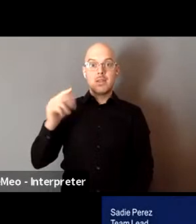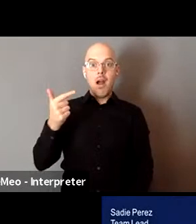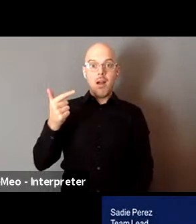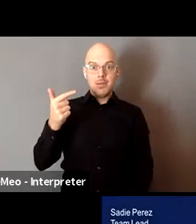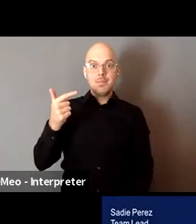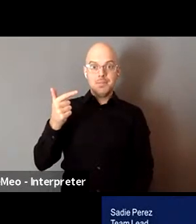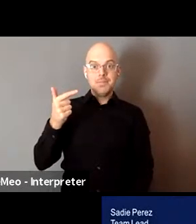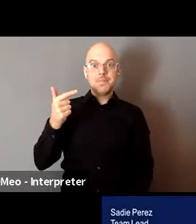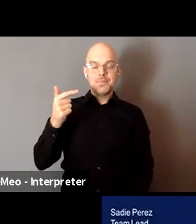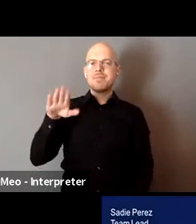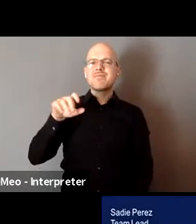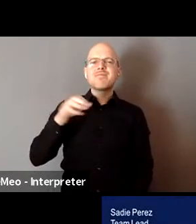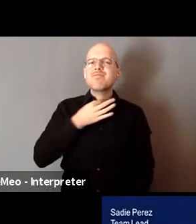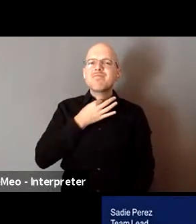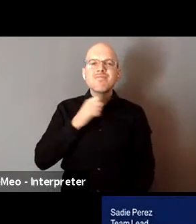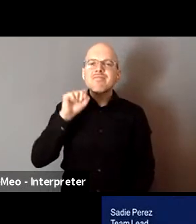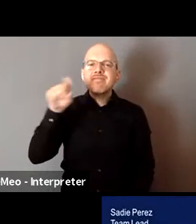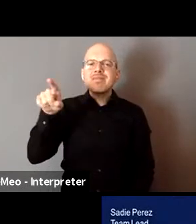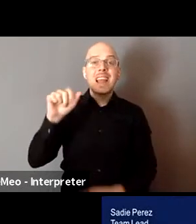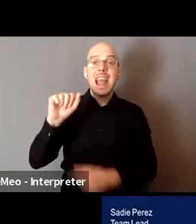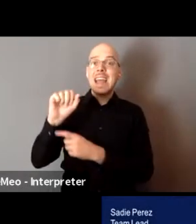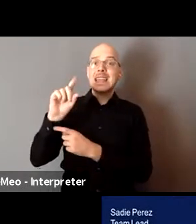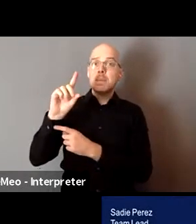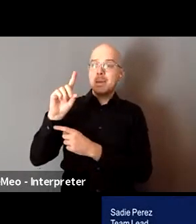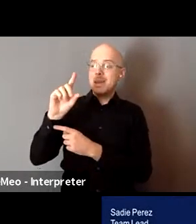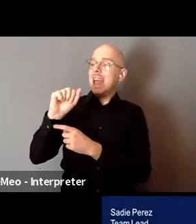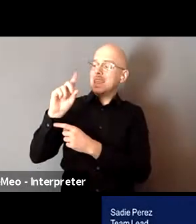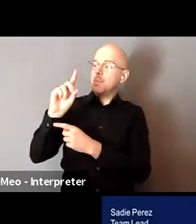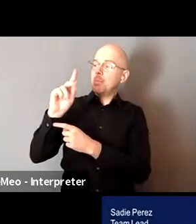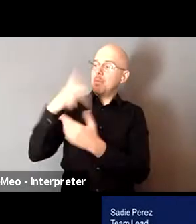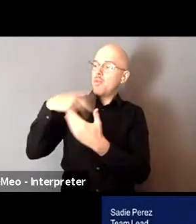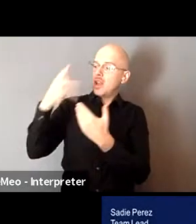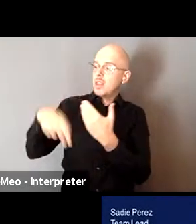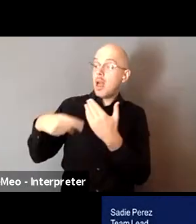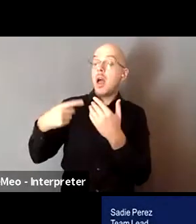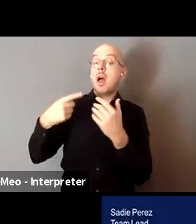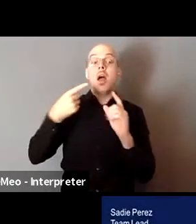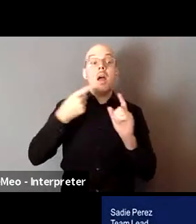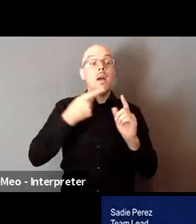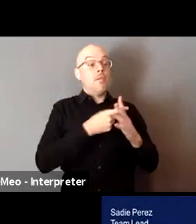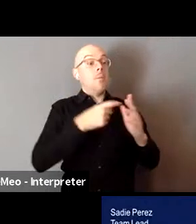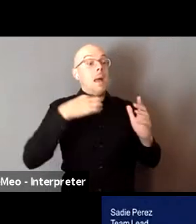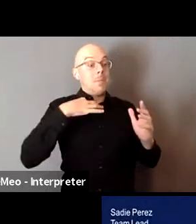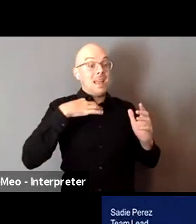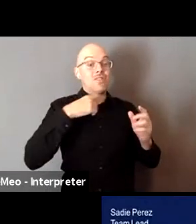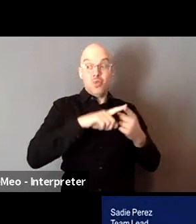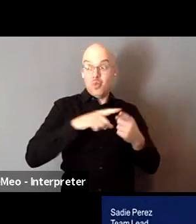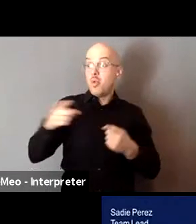How long does the ADP process take from application to possible onboarding?